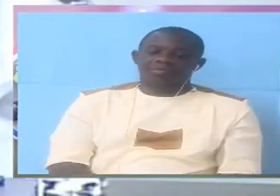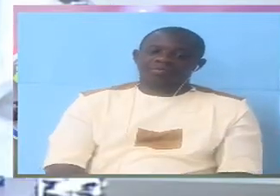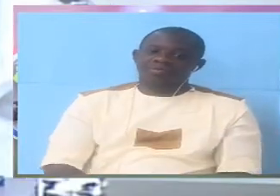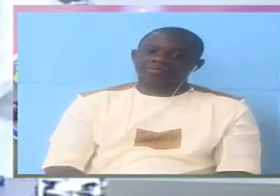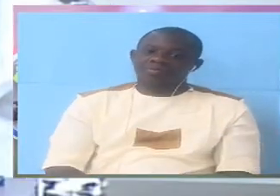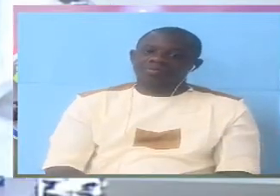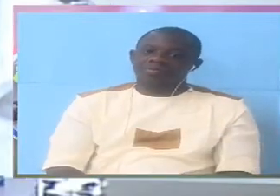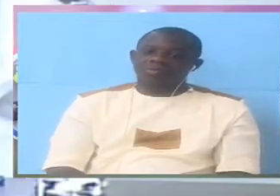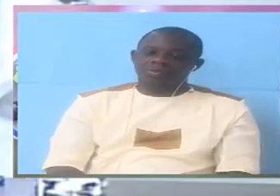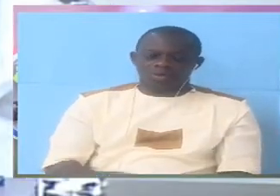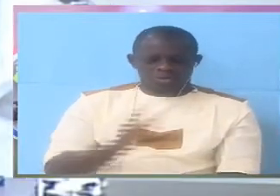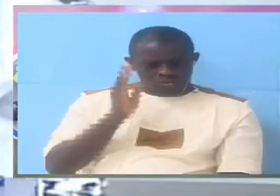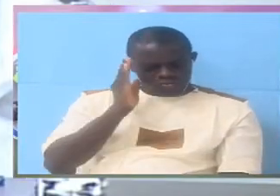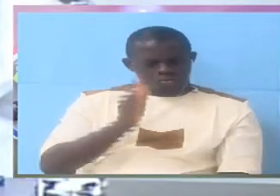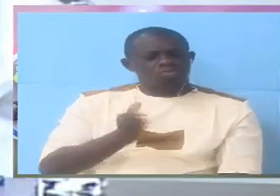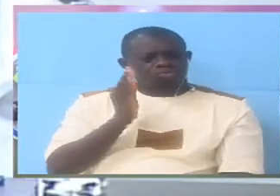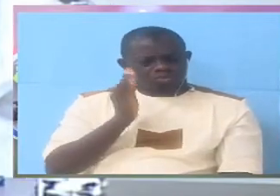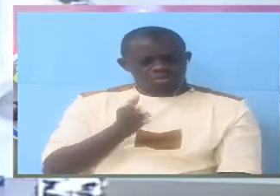True.